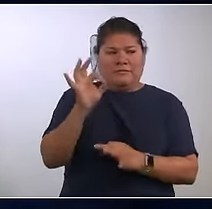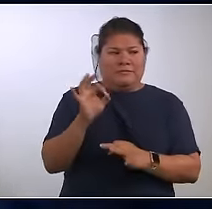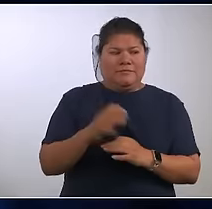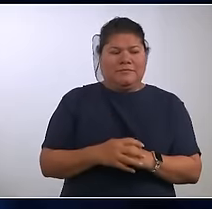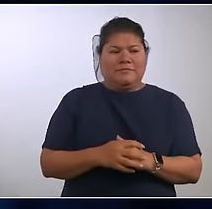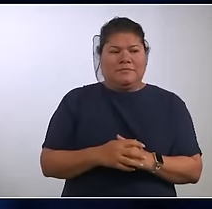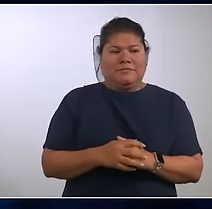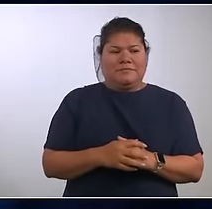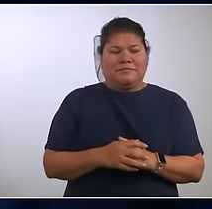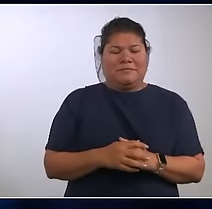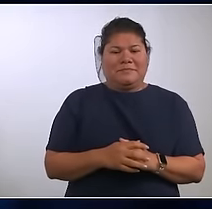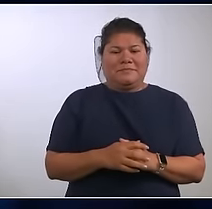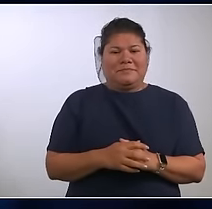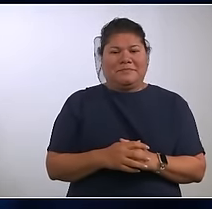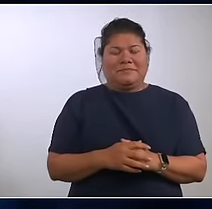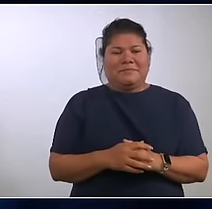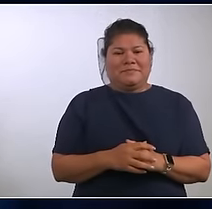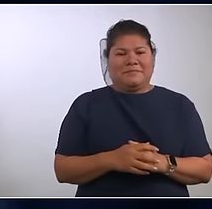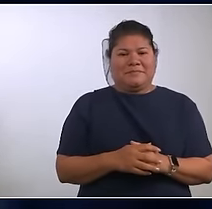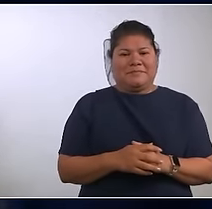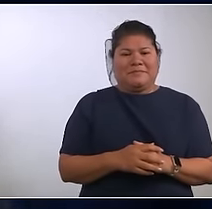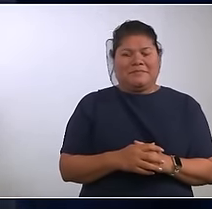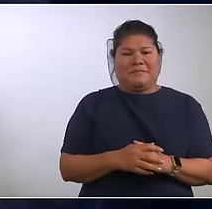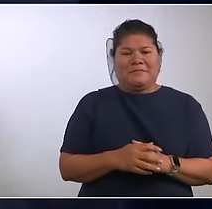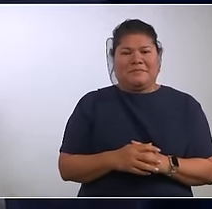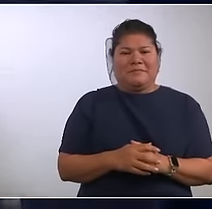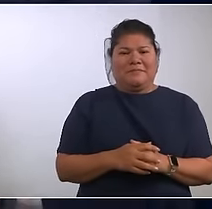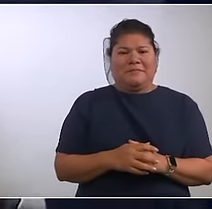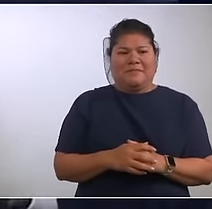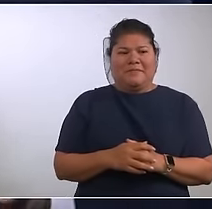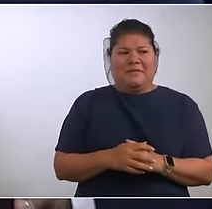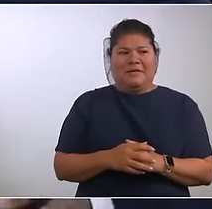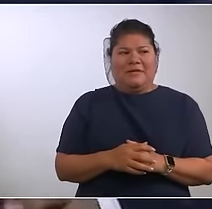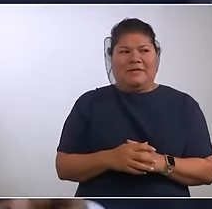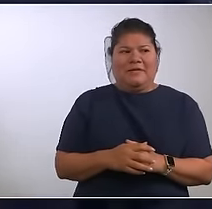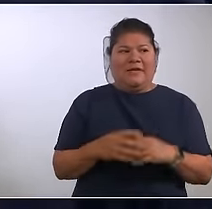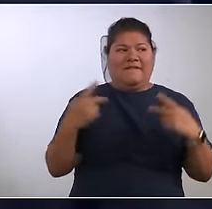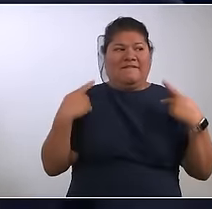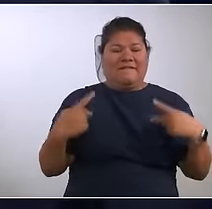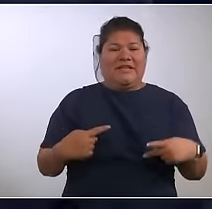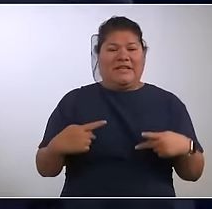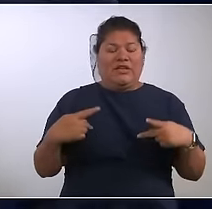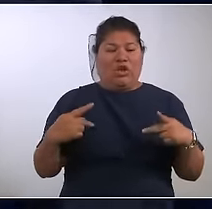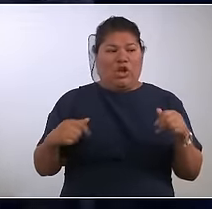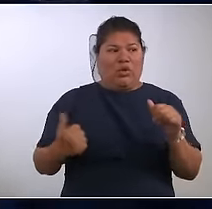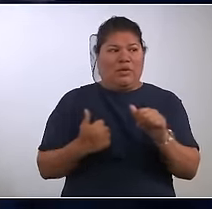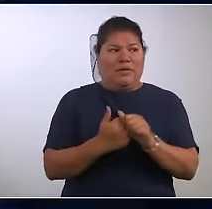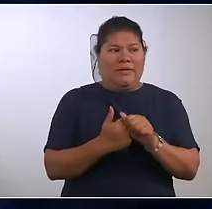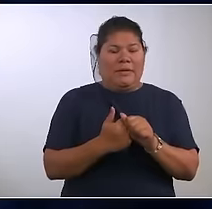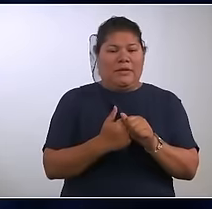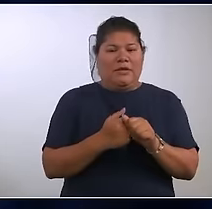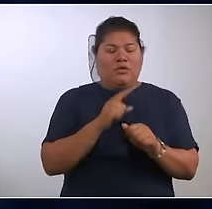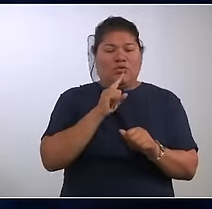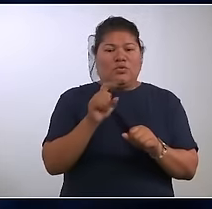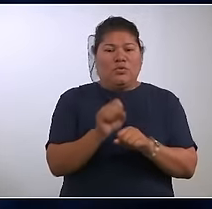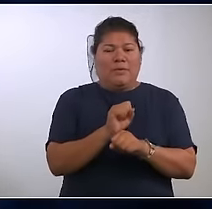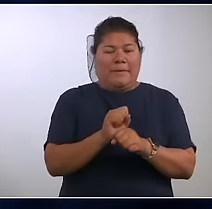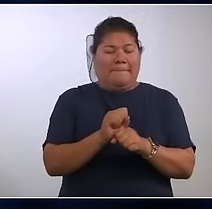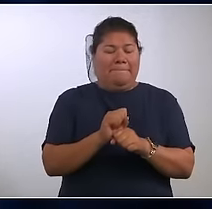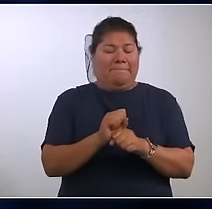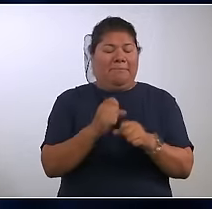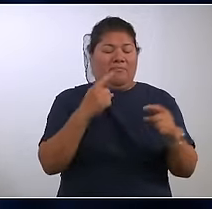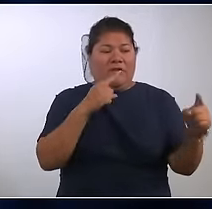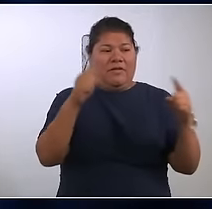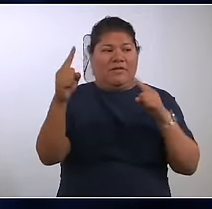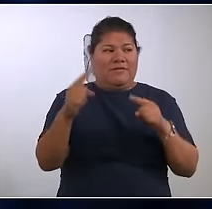espiritual, a spiritual restoration. La restauración física, the physical restoration, literalmente se